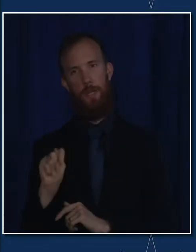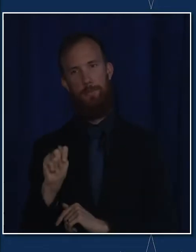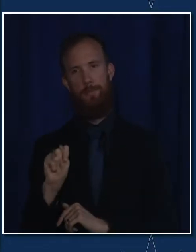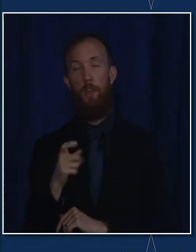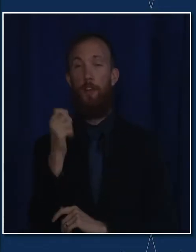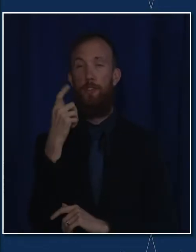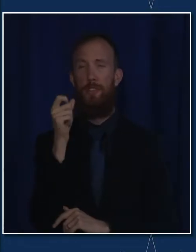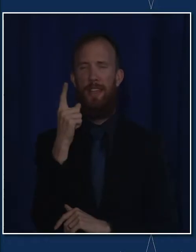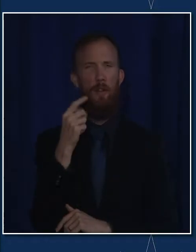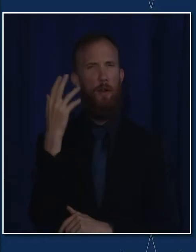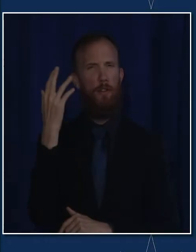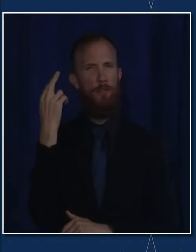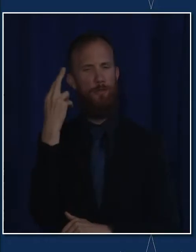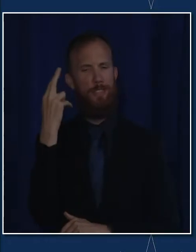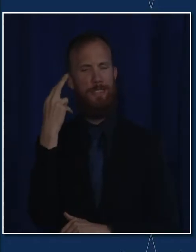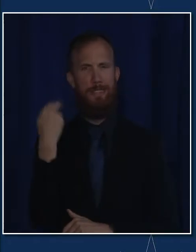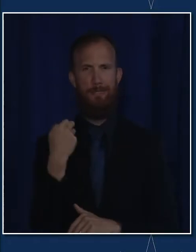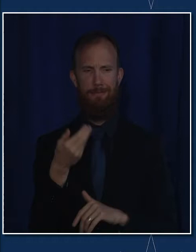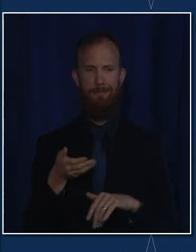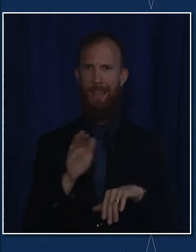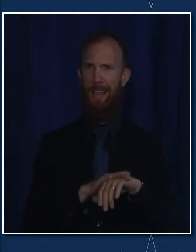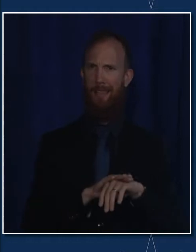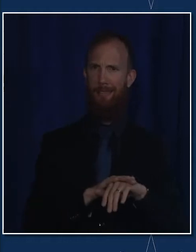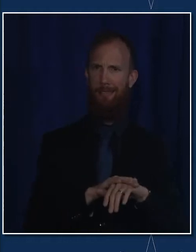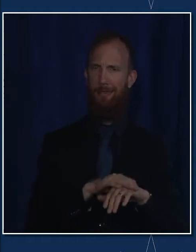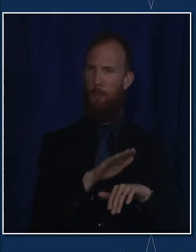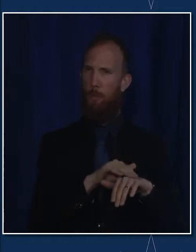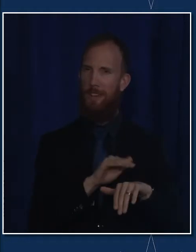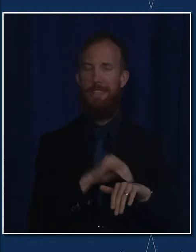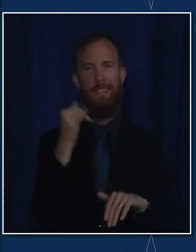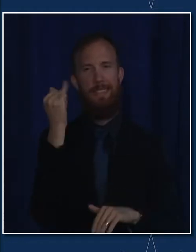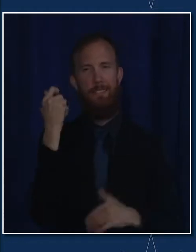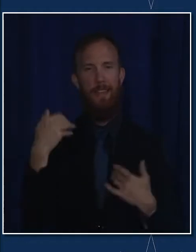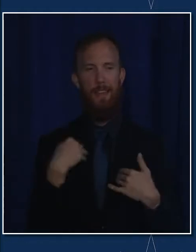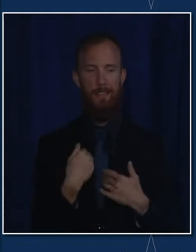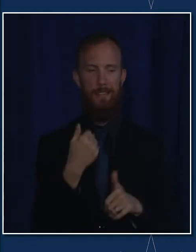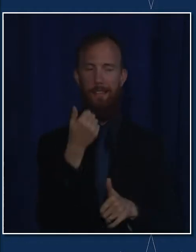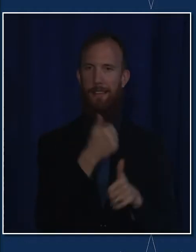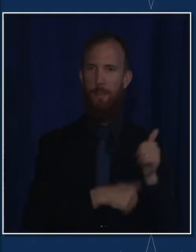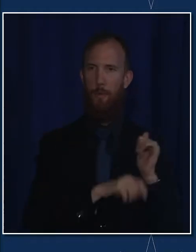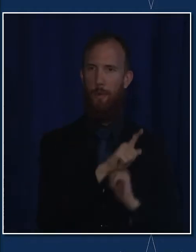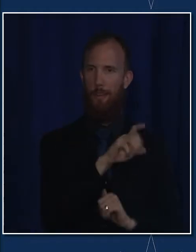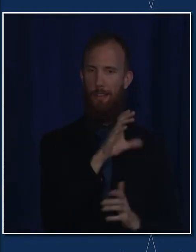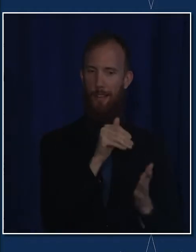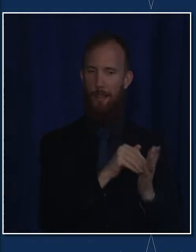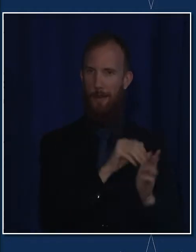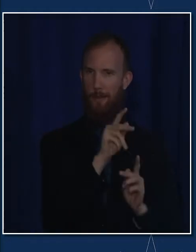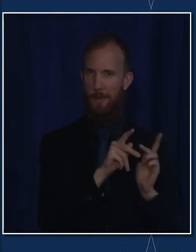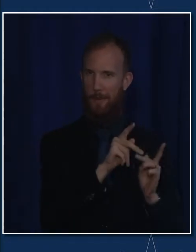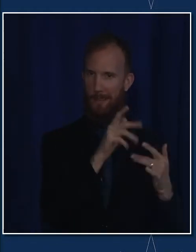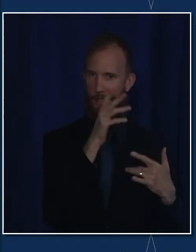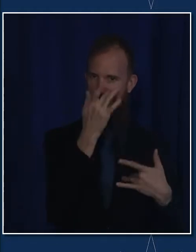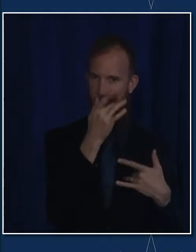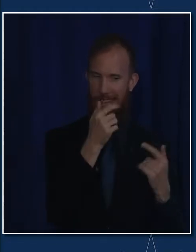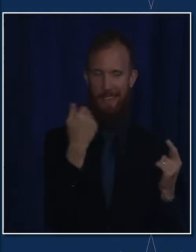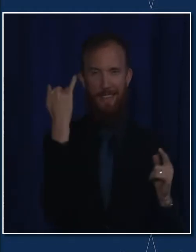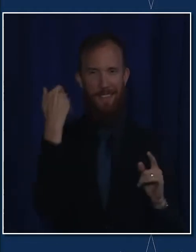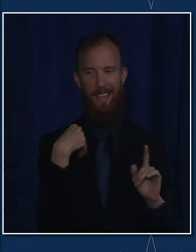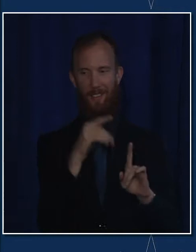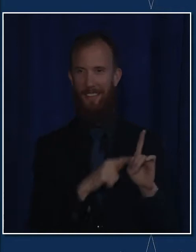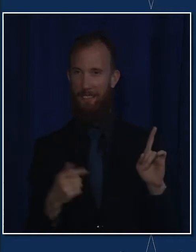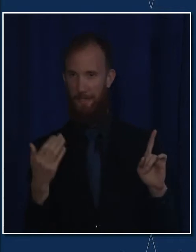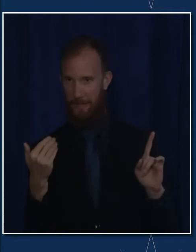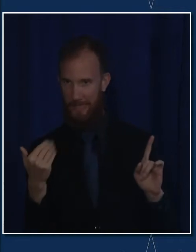Chicago's travel advisory when they bypass more than 15 cases per 100,000 per day. That is also consistent